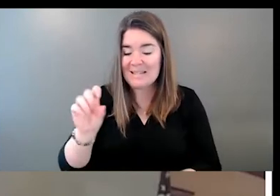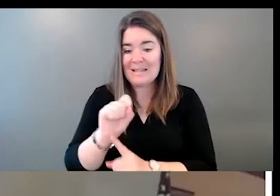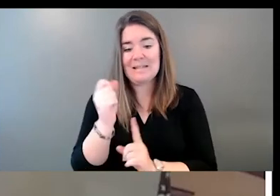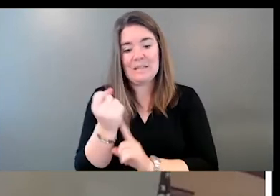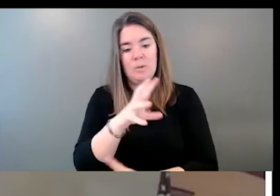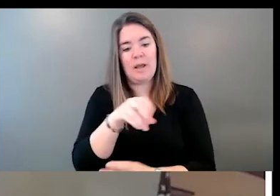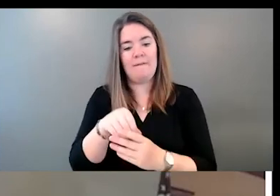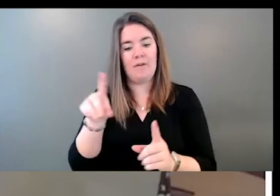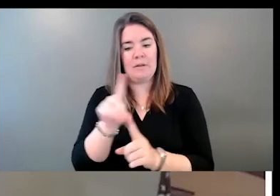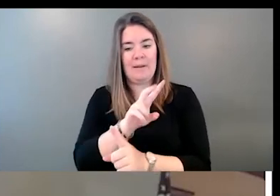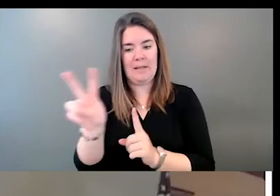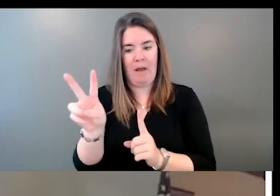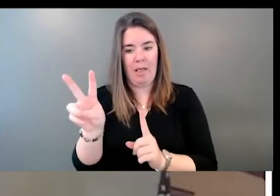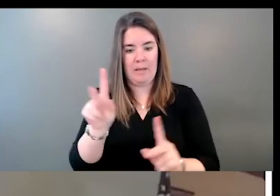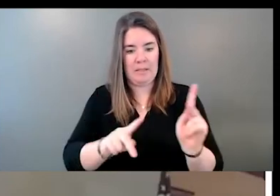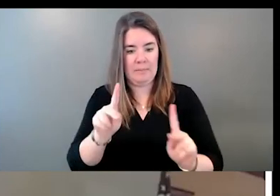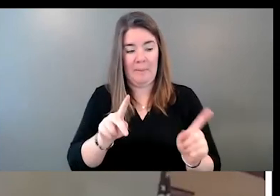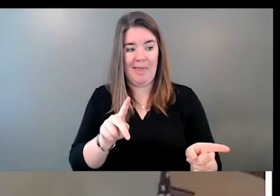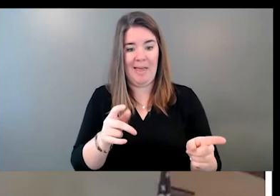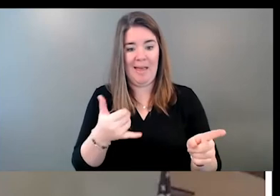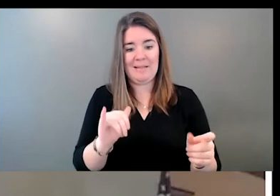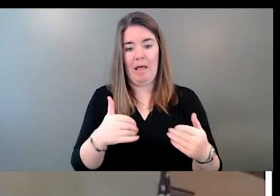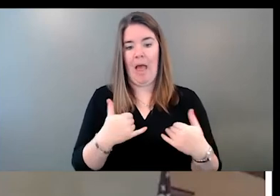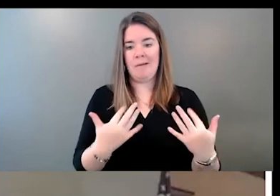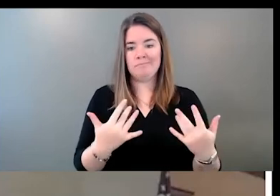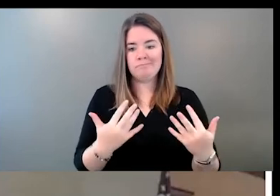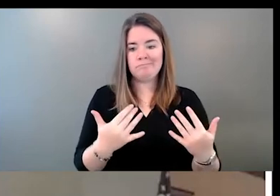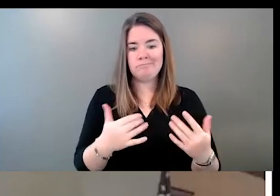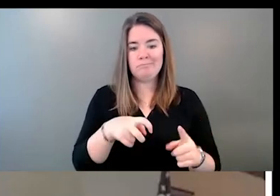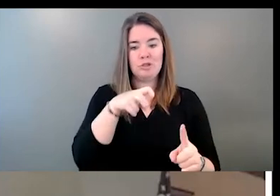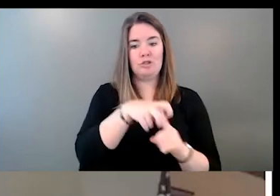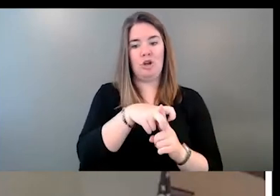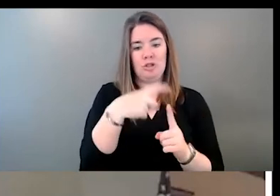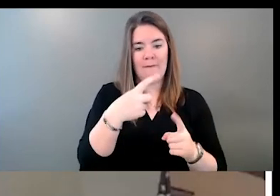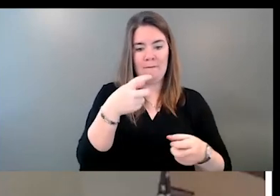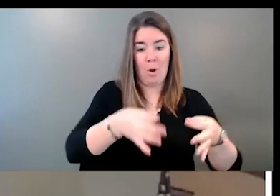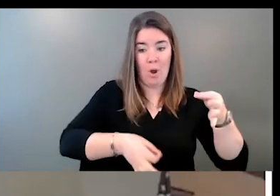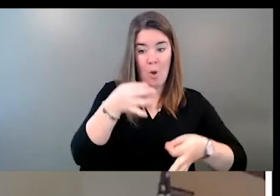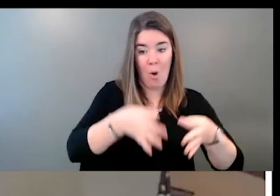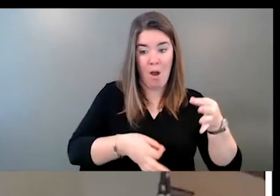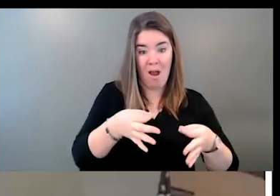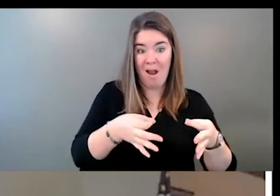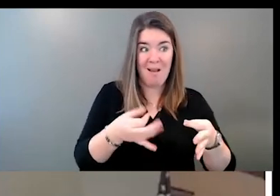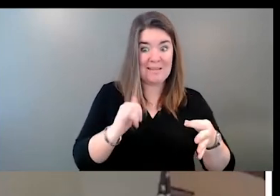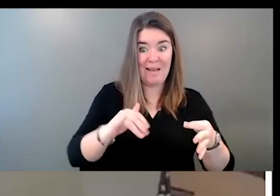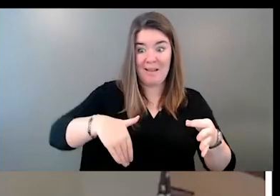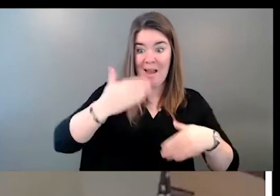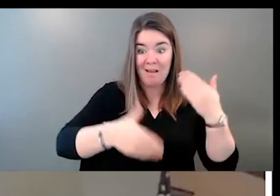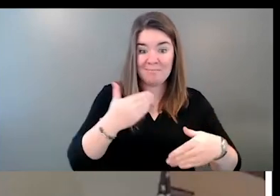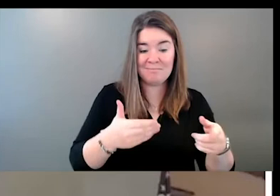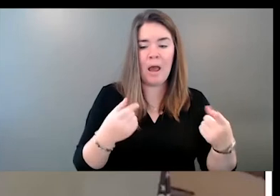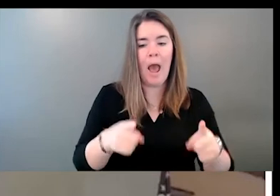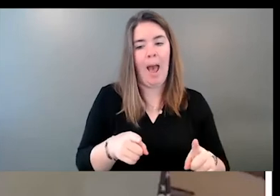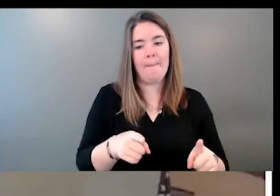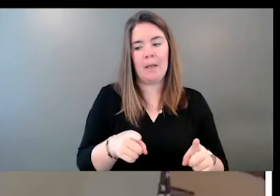perpetrators who had pending domestic violence-related charges at the time of the deaths. At least 2 of